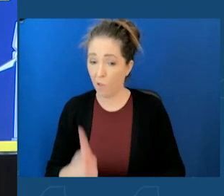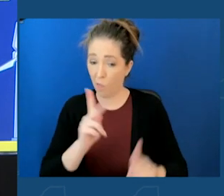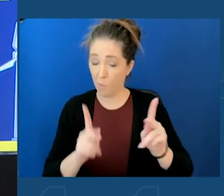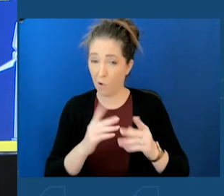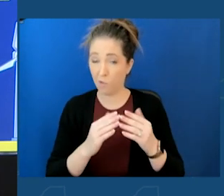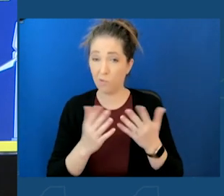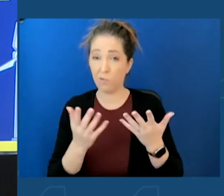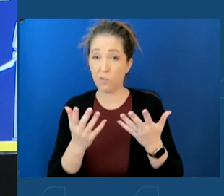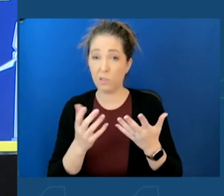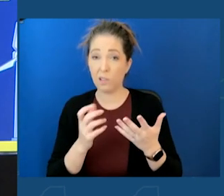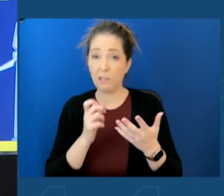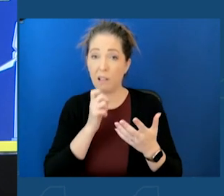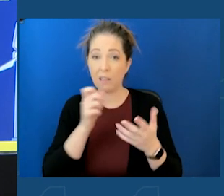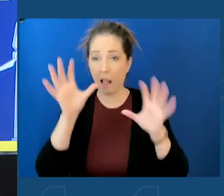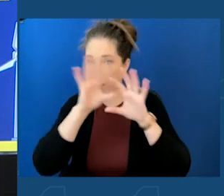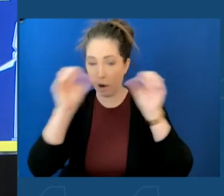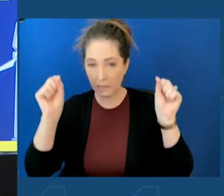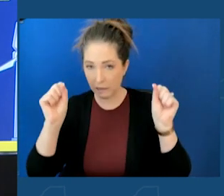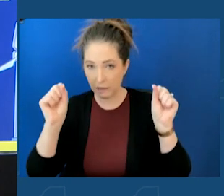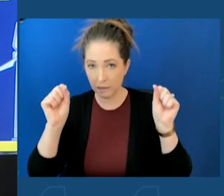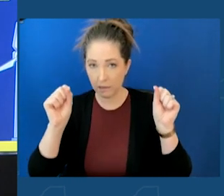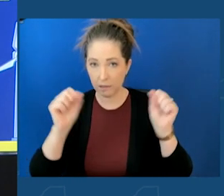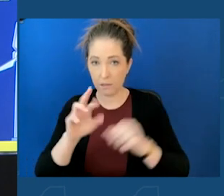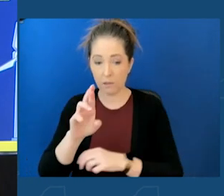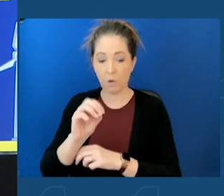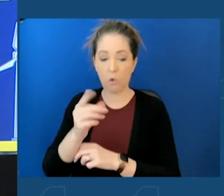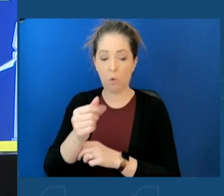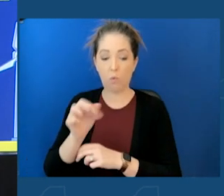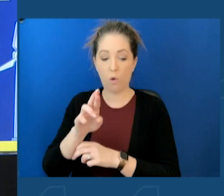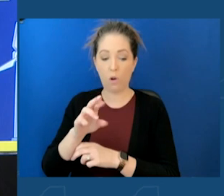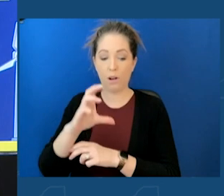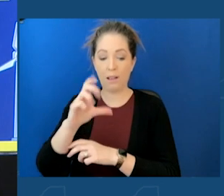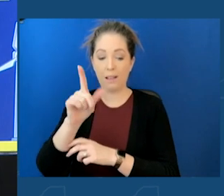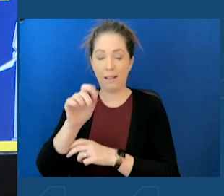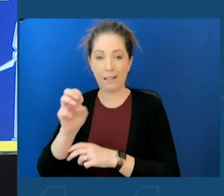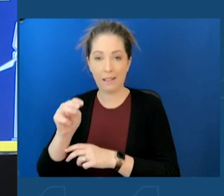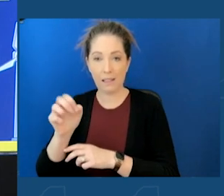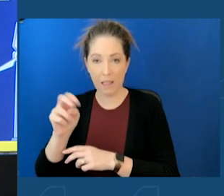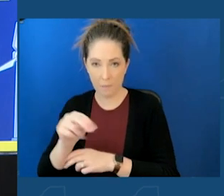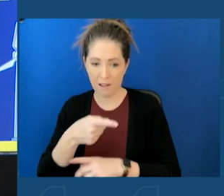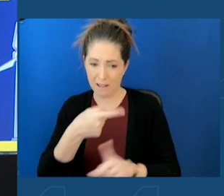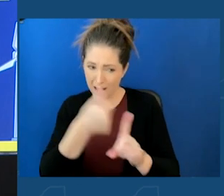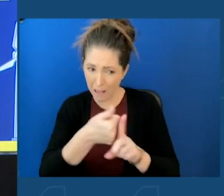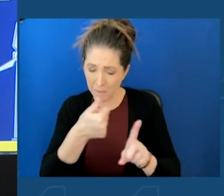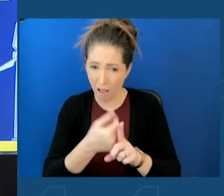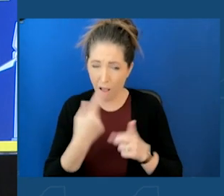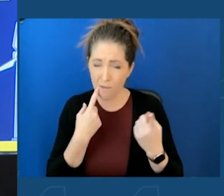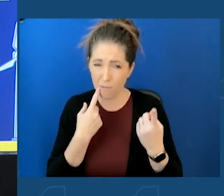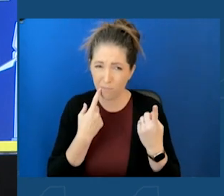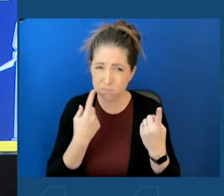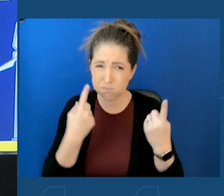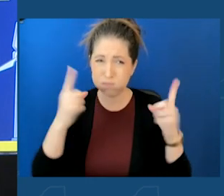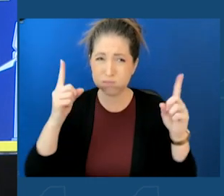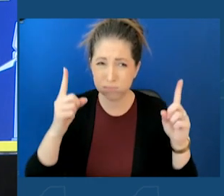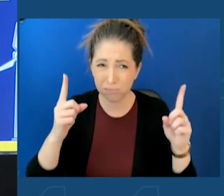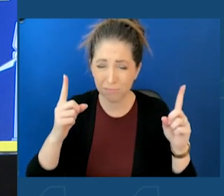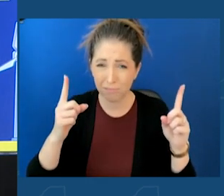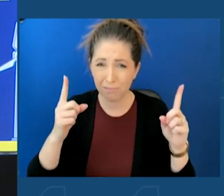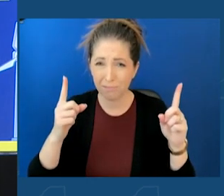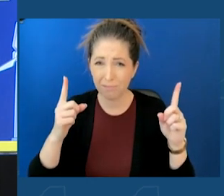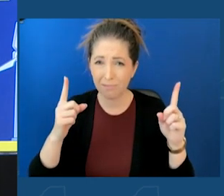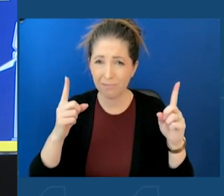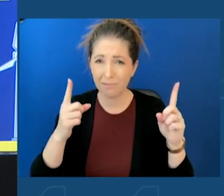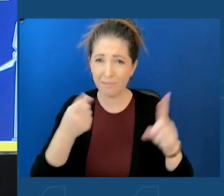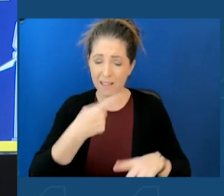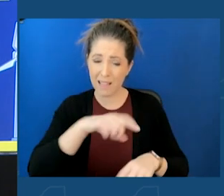person here who's the president, it's Roger Clayman. Roger Clayman's accomplished more in what we're doing. Because he is working on